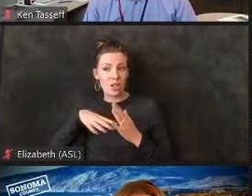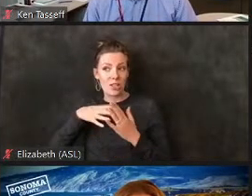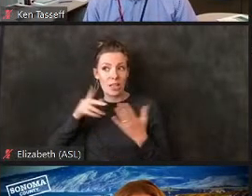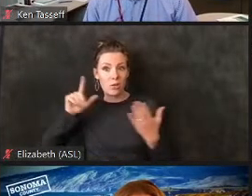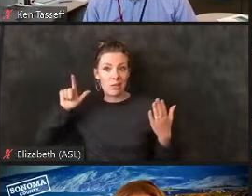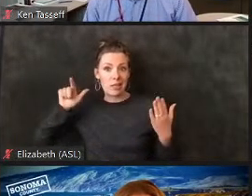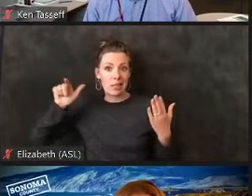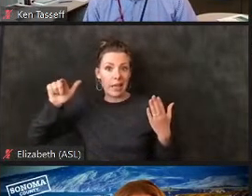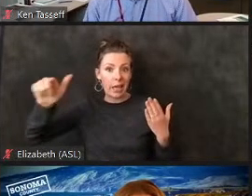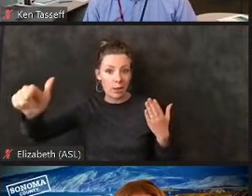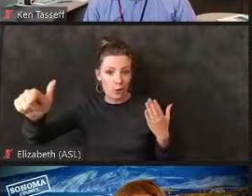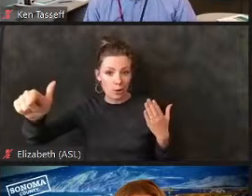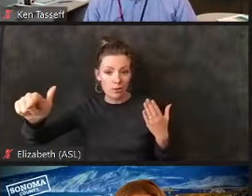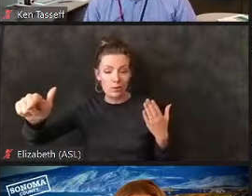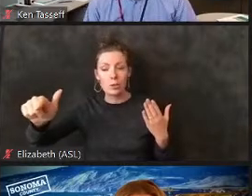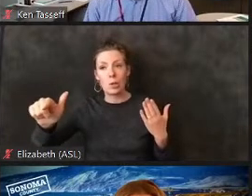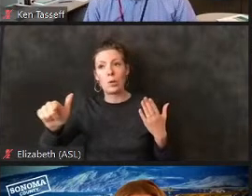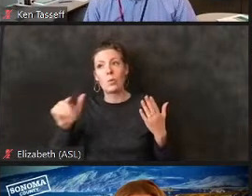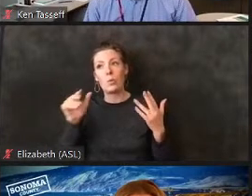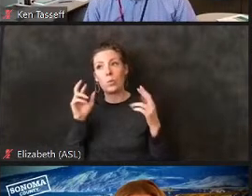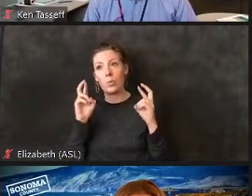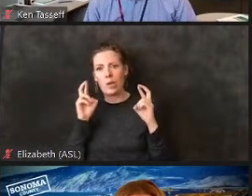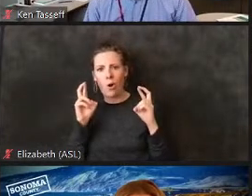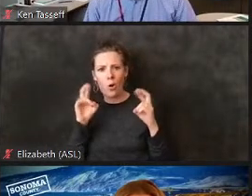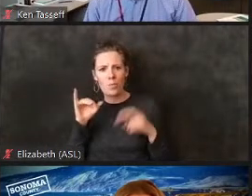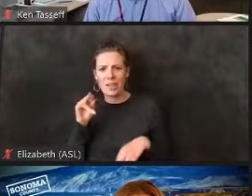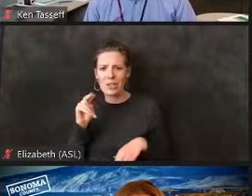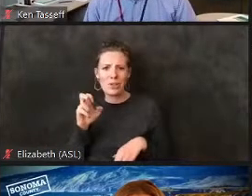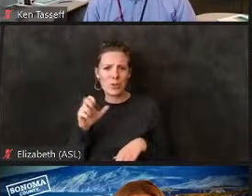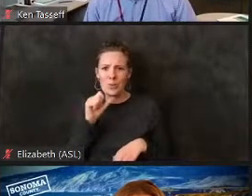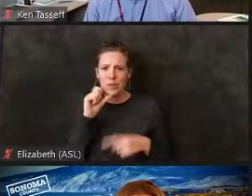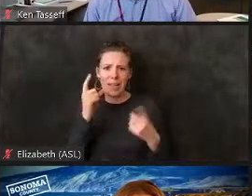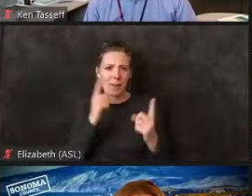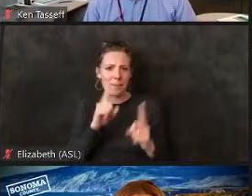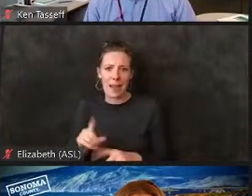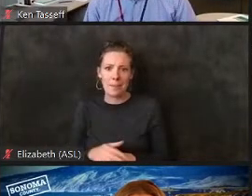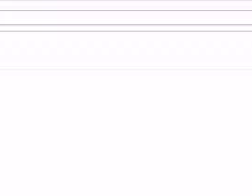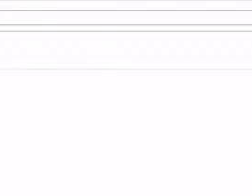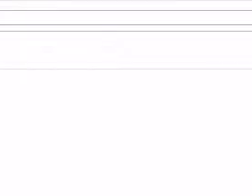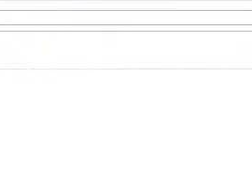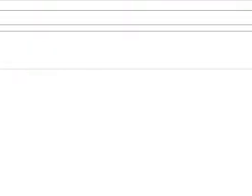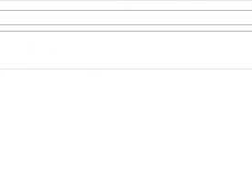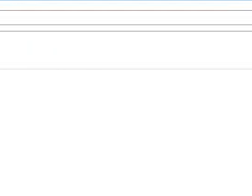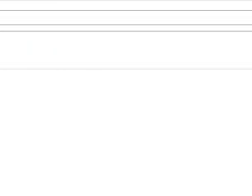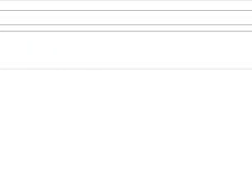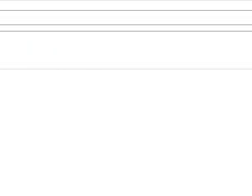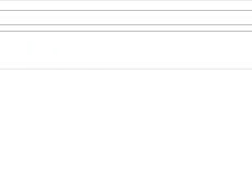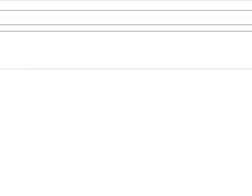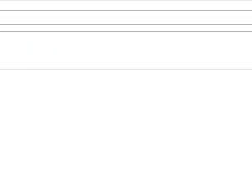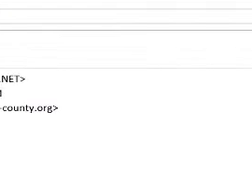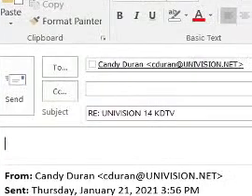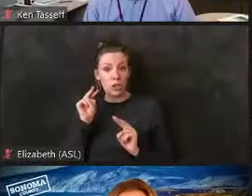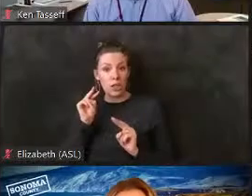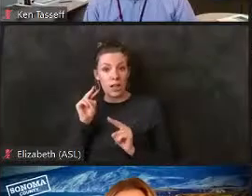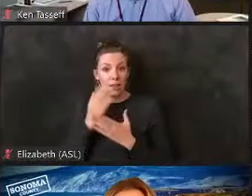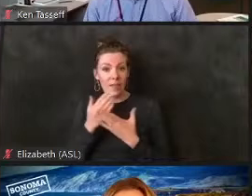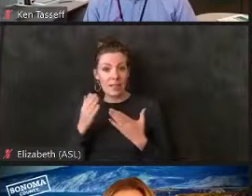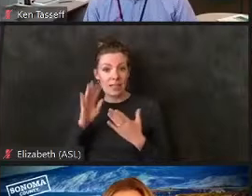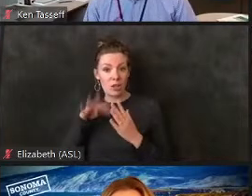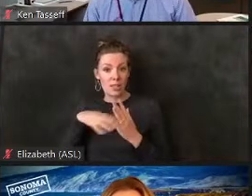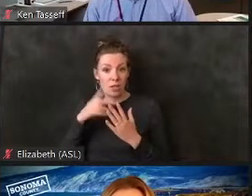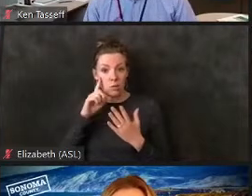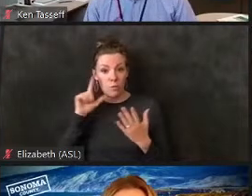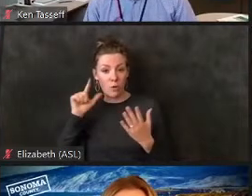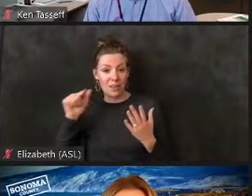we certainly hope that June is not going to be when they're scheduled. We're looking at ones that are even scheduled later